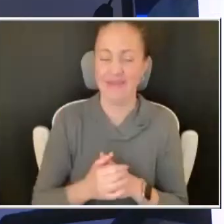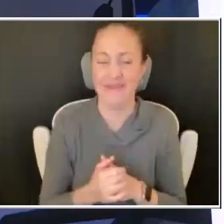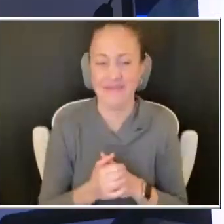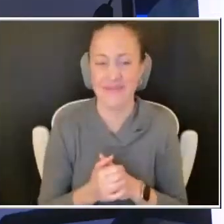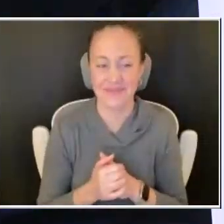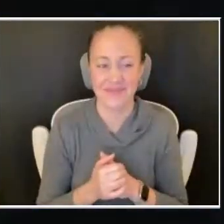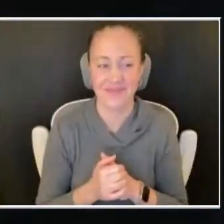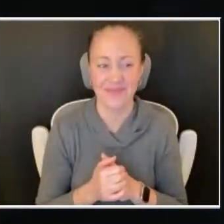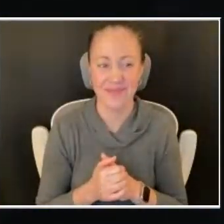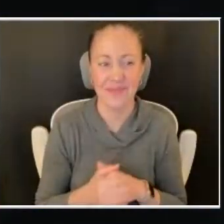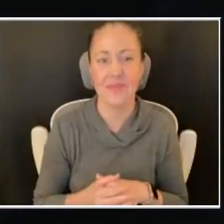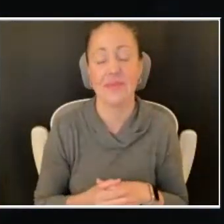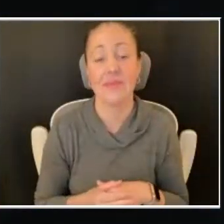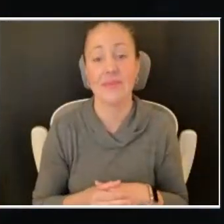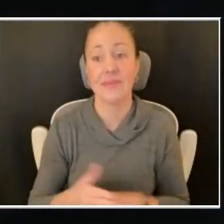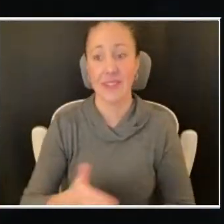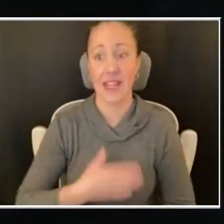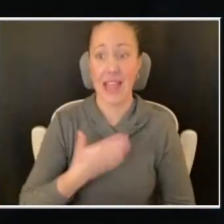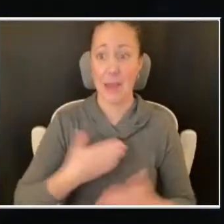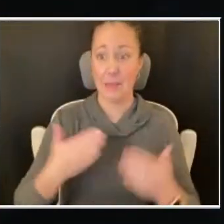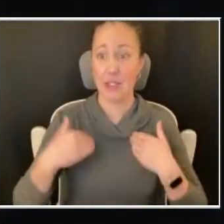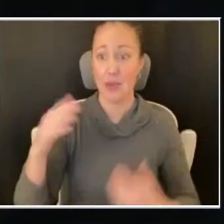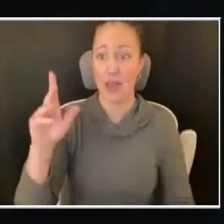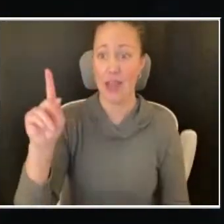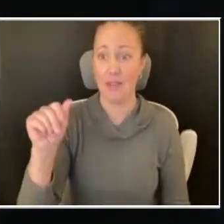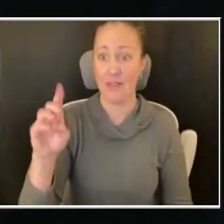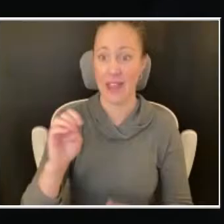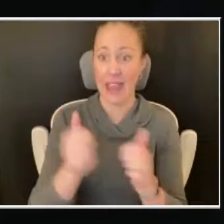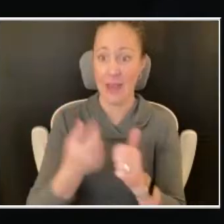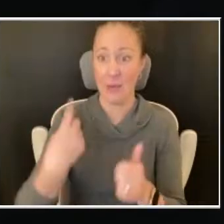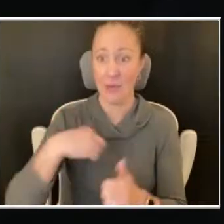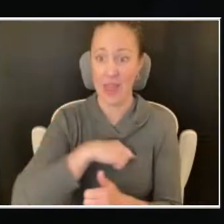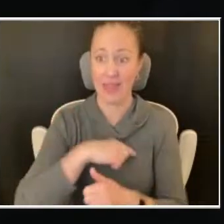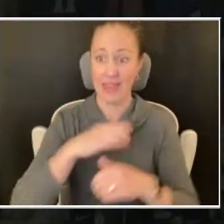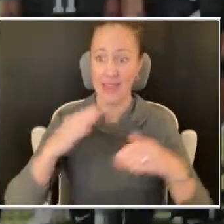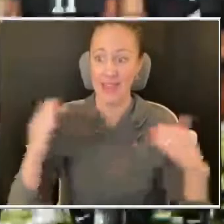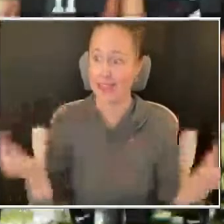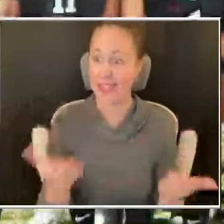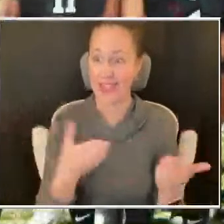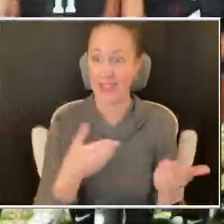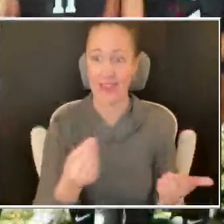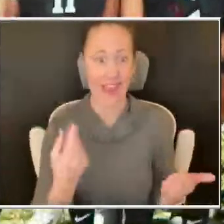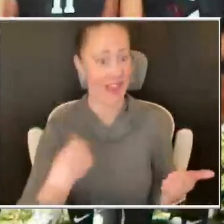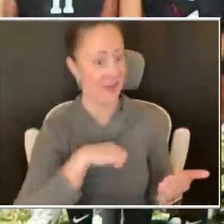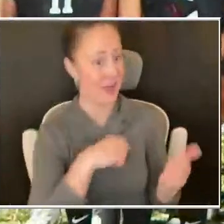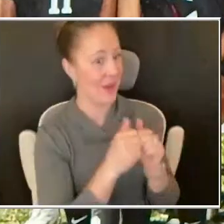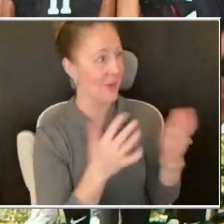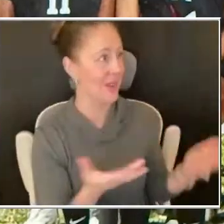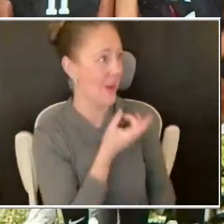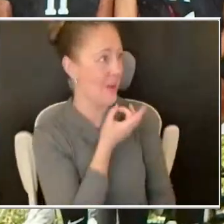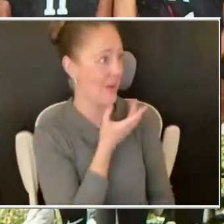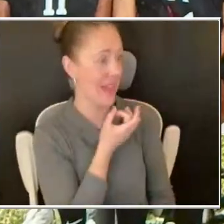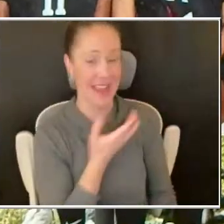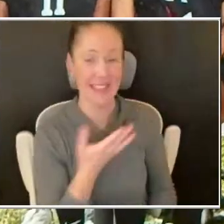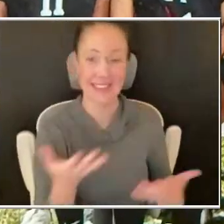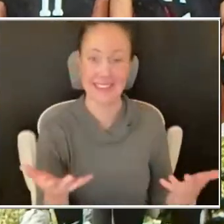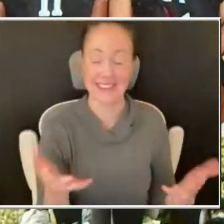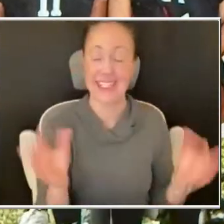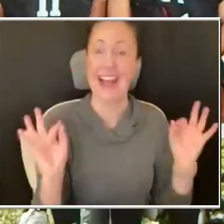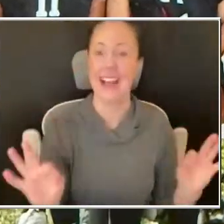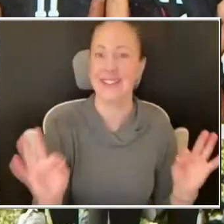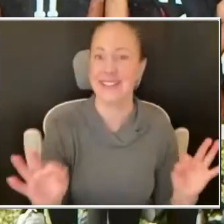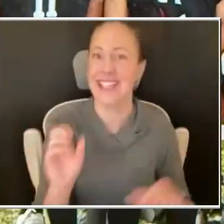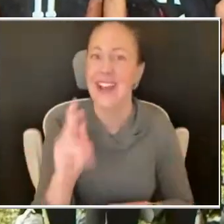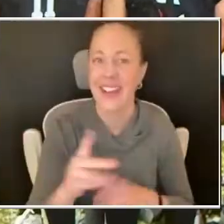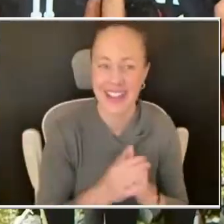And we're so glad to have Kate here in studio with us, and we are without lights. There we go. All right, we're going to get those